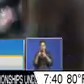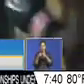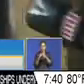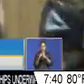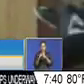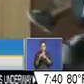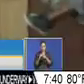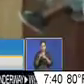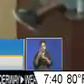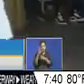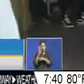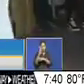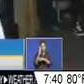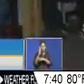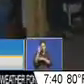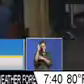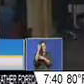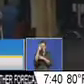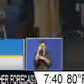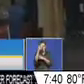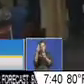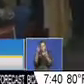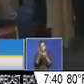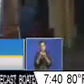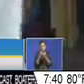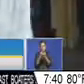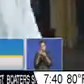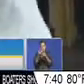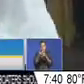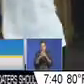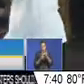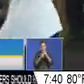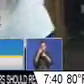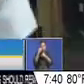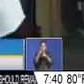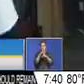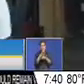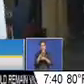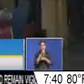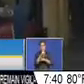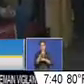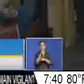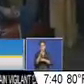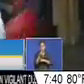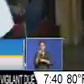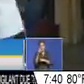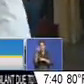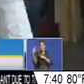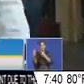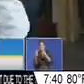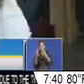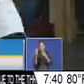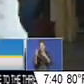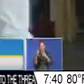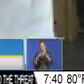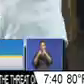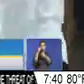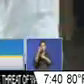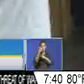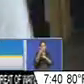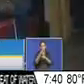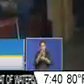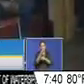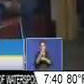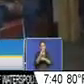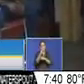ever Wellington Sonny Boy Raming Memorial Tournament, where several boxers from the 242 as well as visiting boxers from the USA, Haiti,